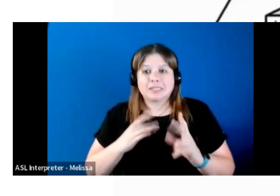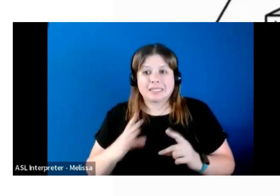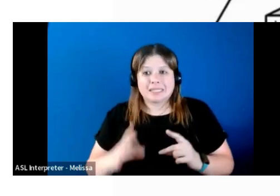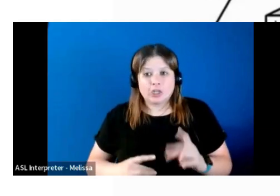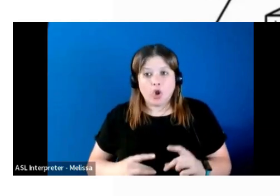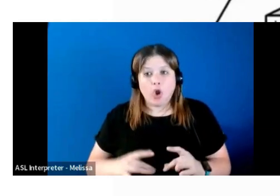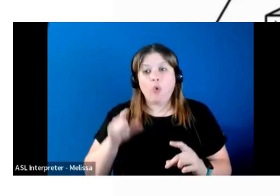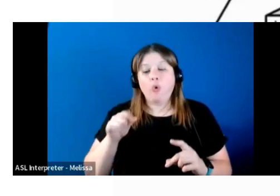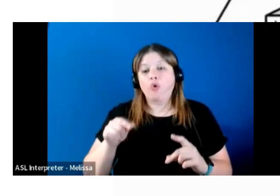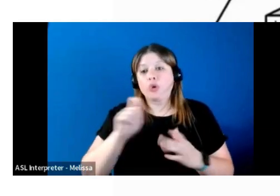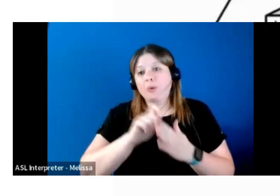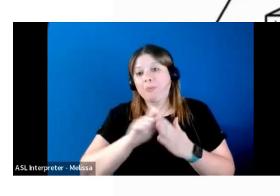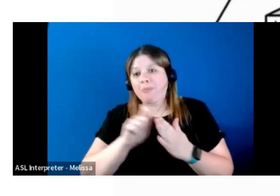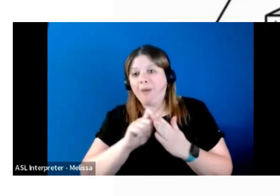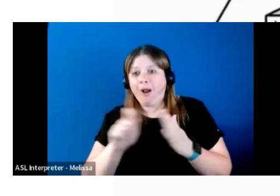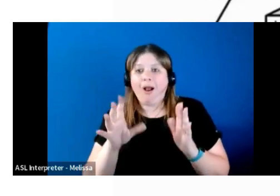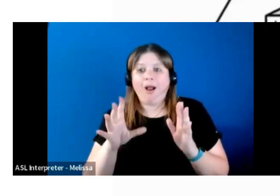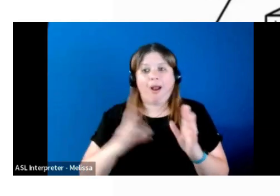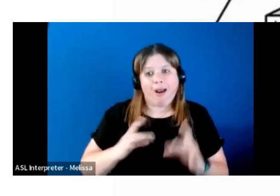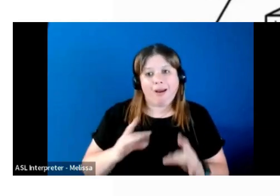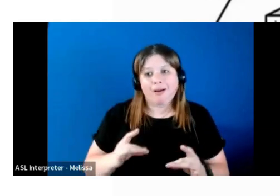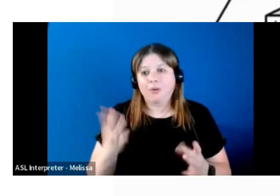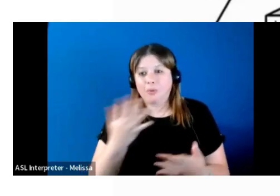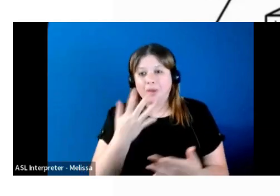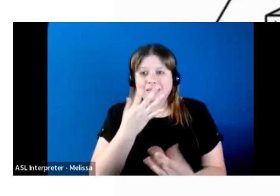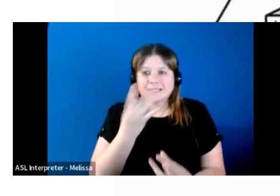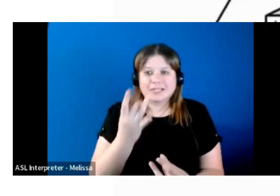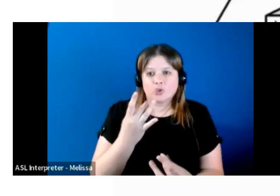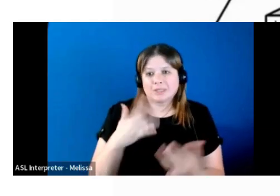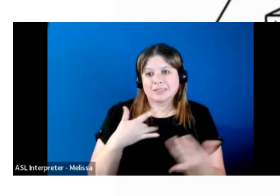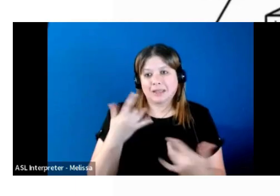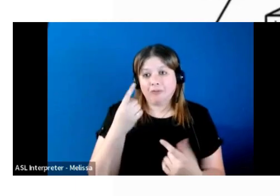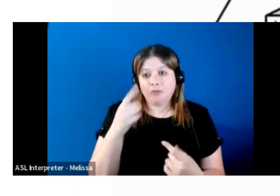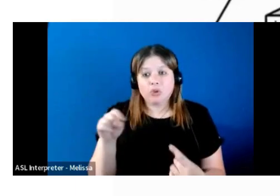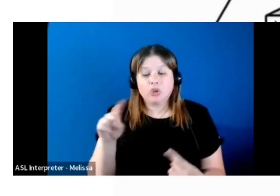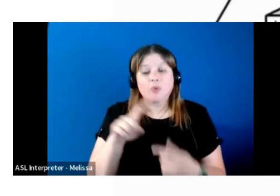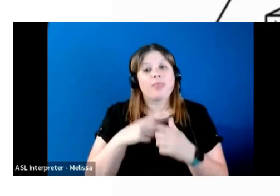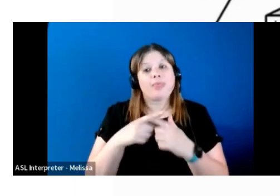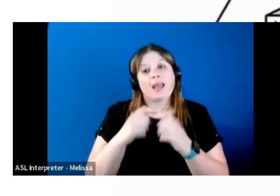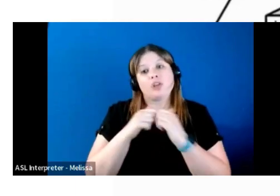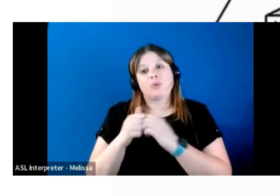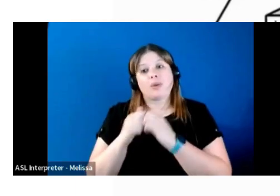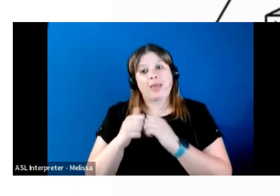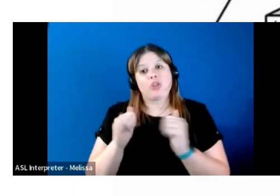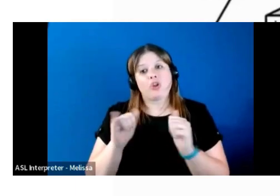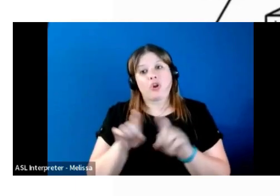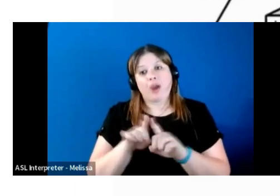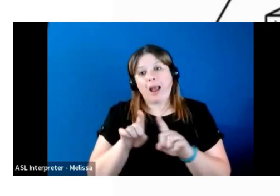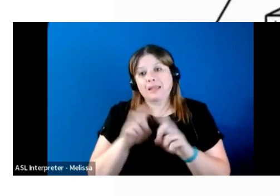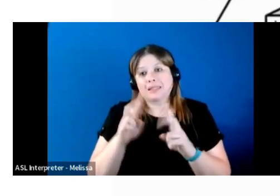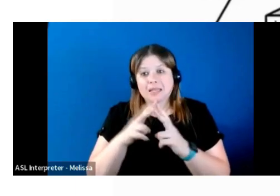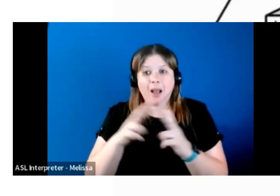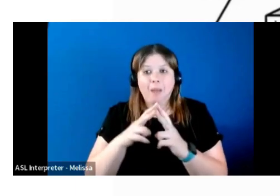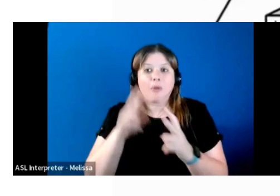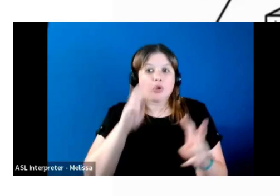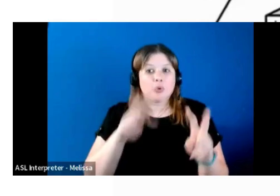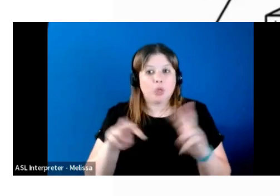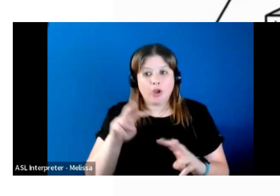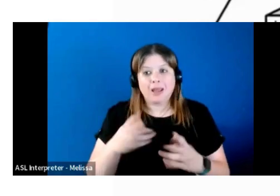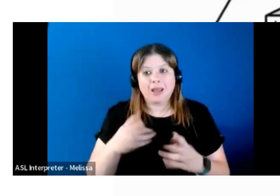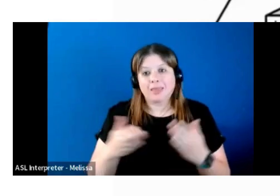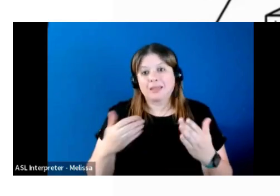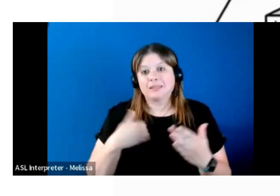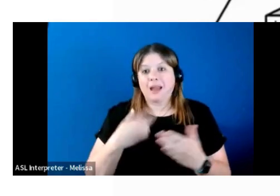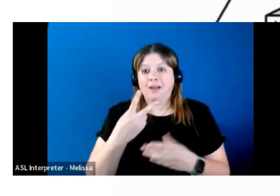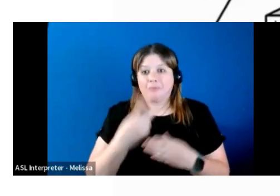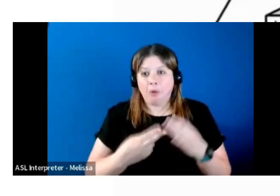interesting to you, and then together as a couple, you look at the things that have both color